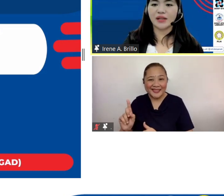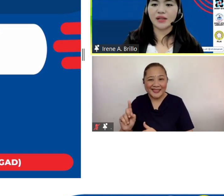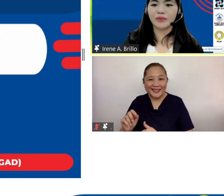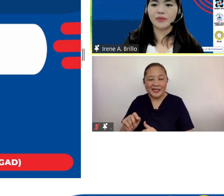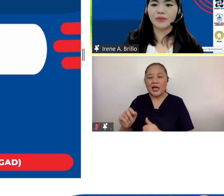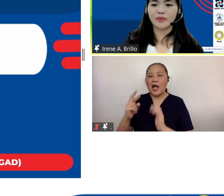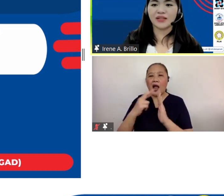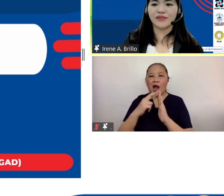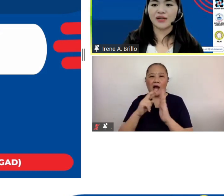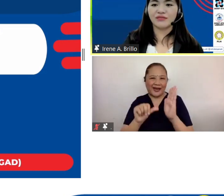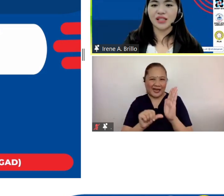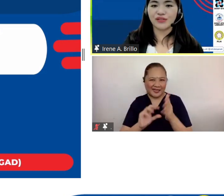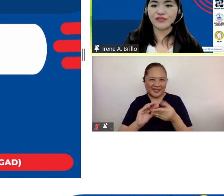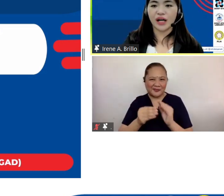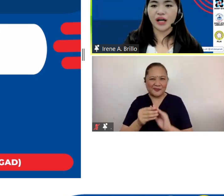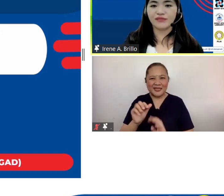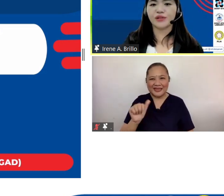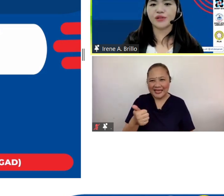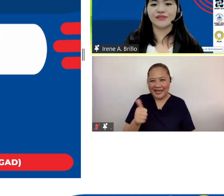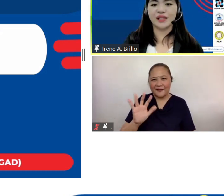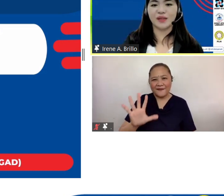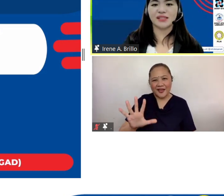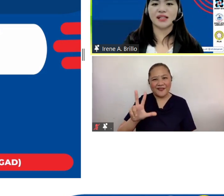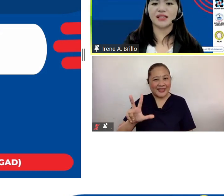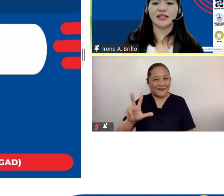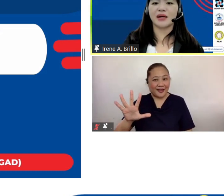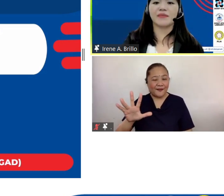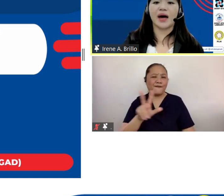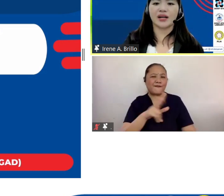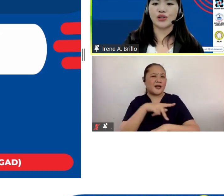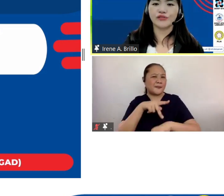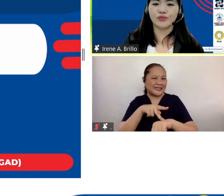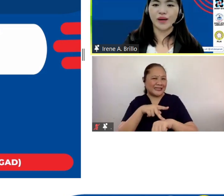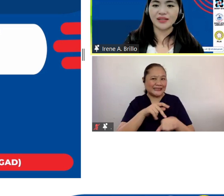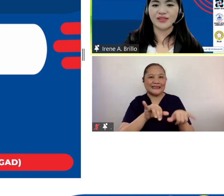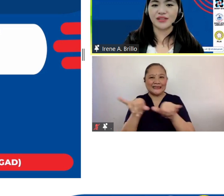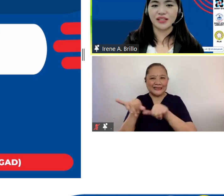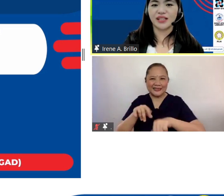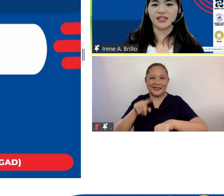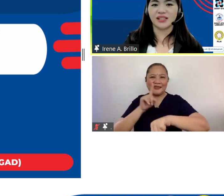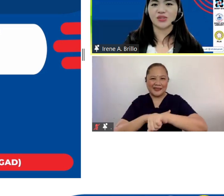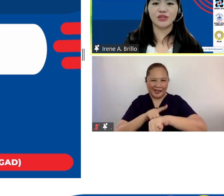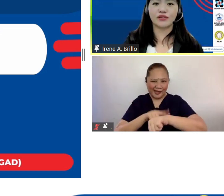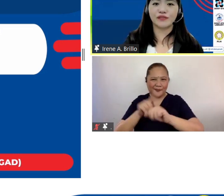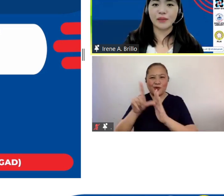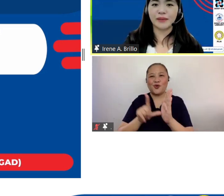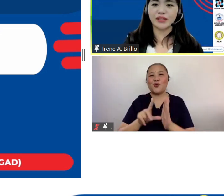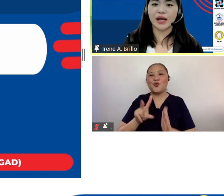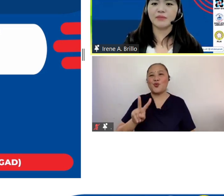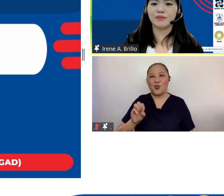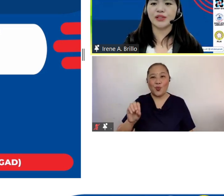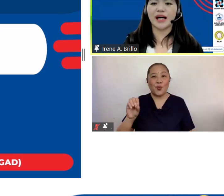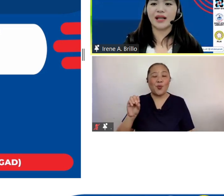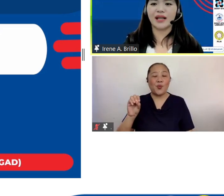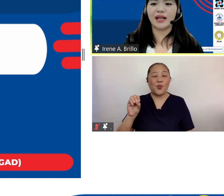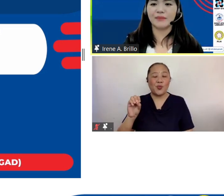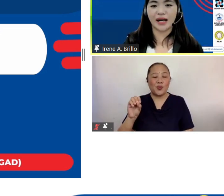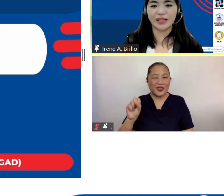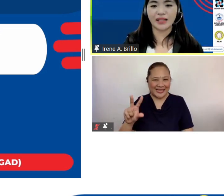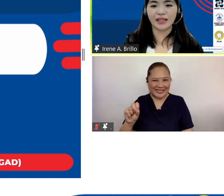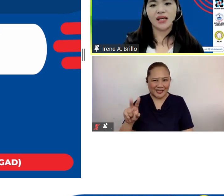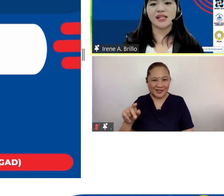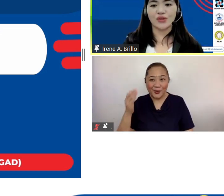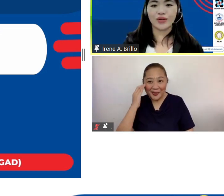Act number 10535 or the Philippine Standard Time Act of 2013. So yung Filipino time po na alam